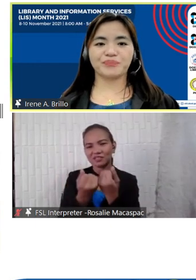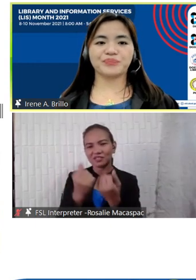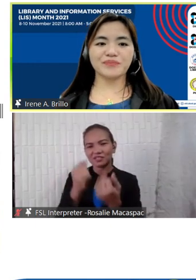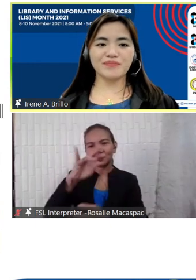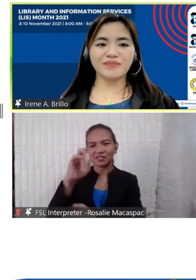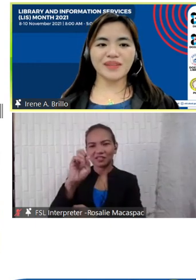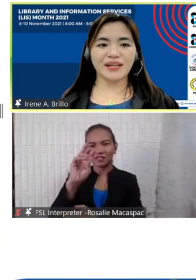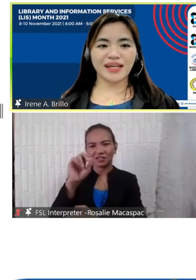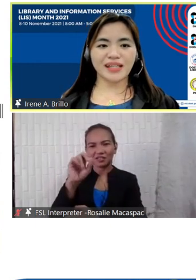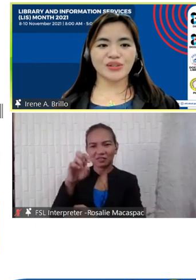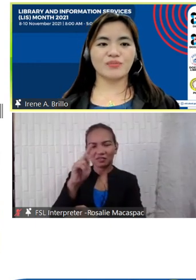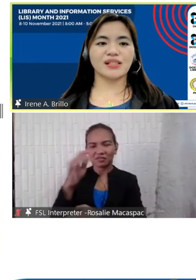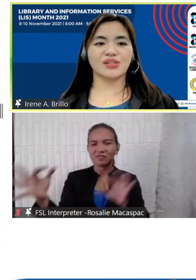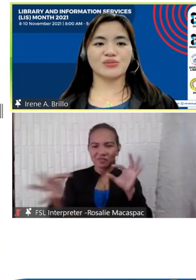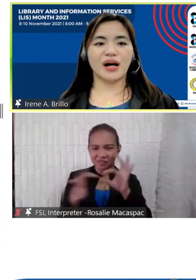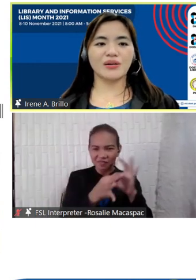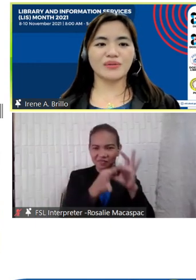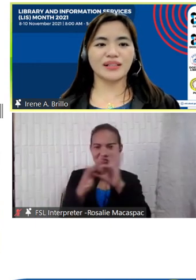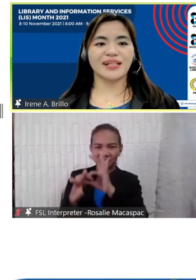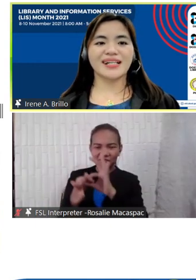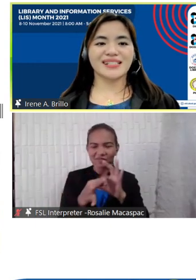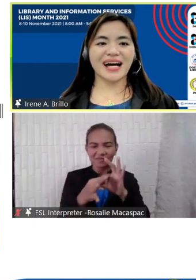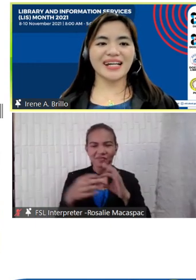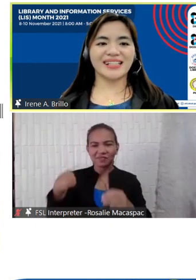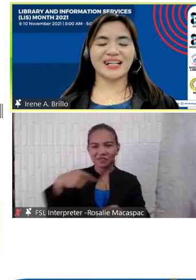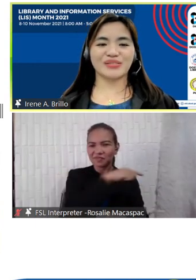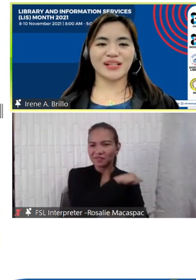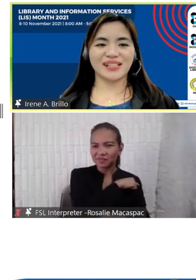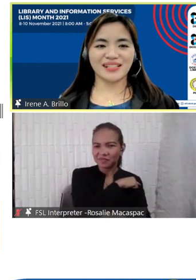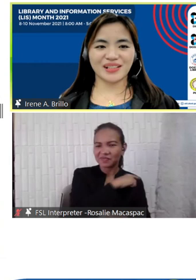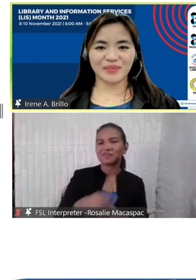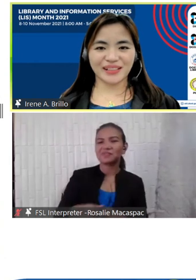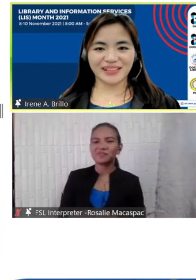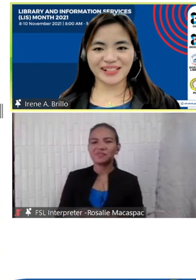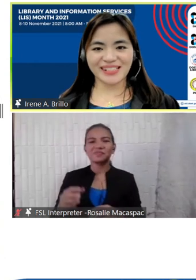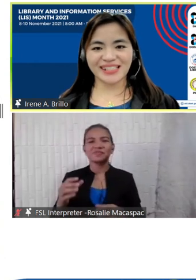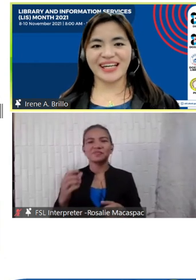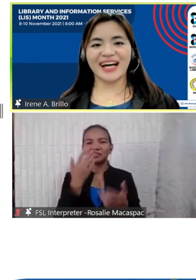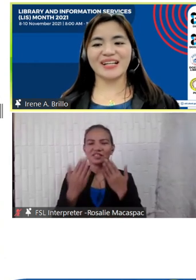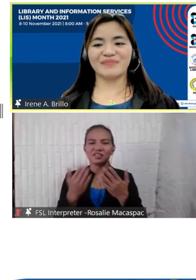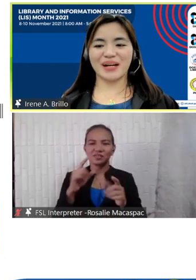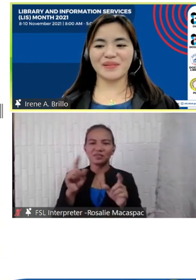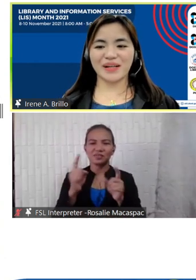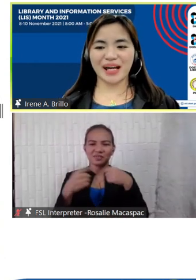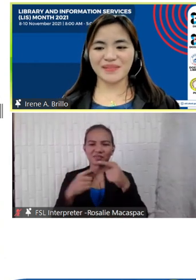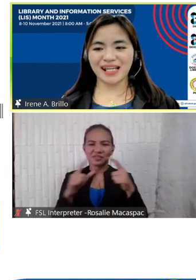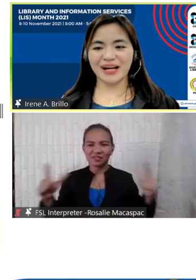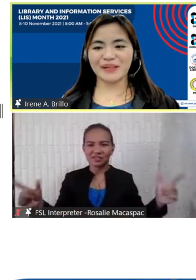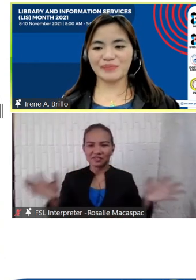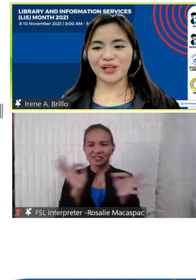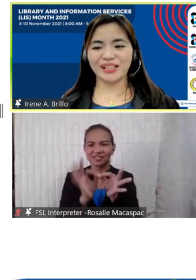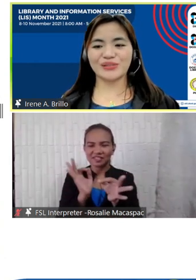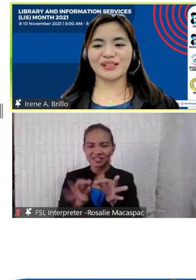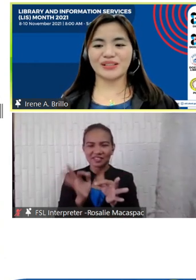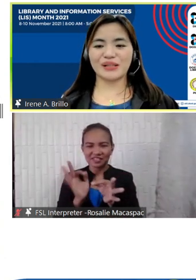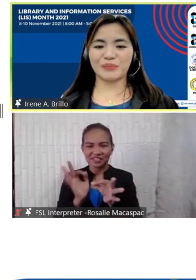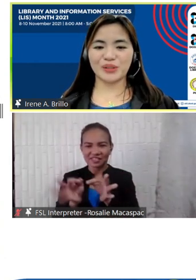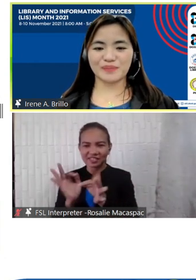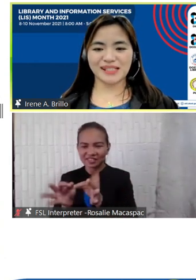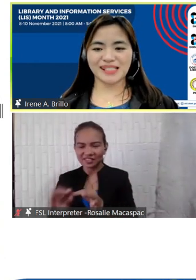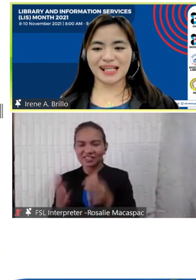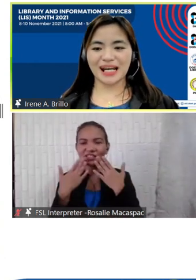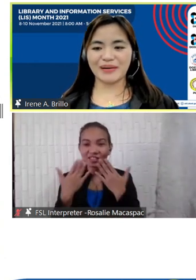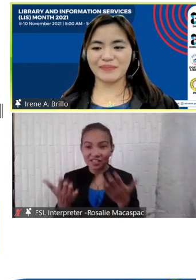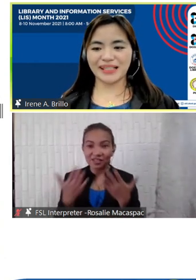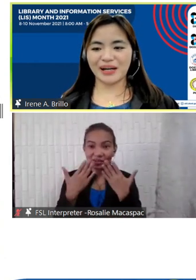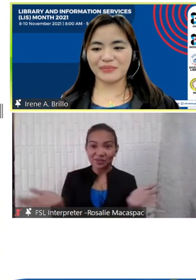us. Thank you so much to our sign language interpreters. Ayan, maraming maraming salamat po. Inuulit ko lang po